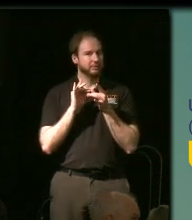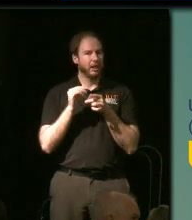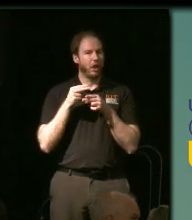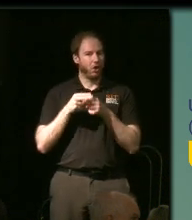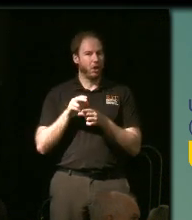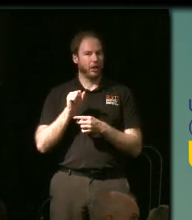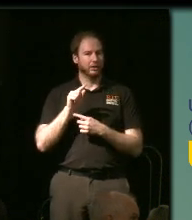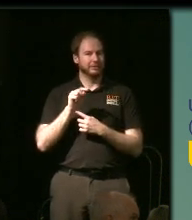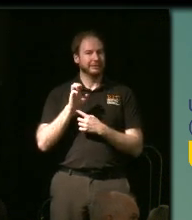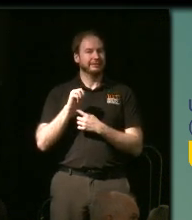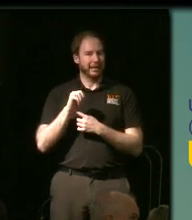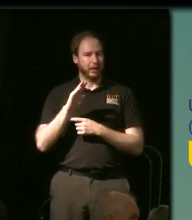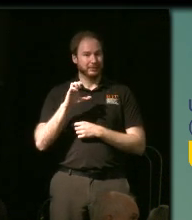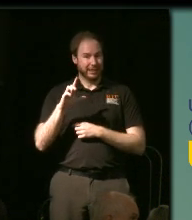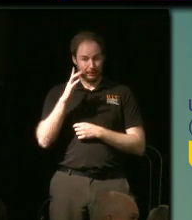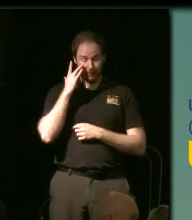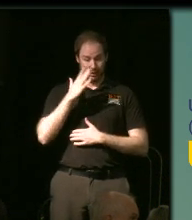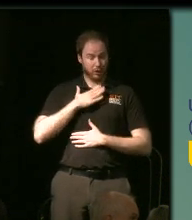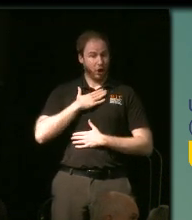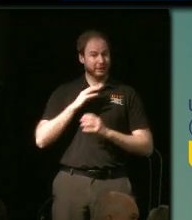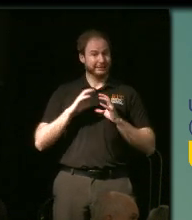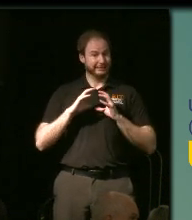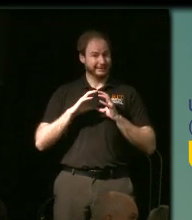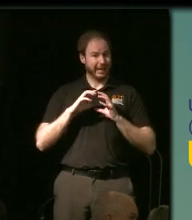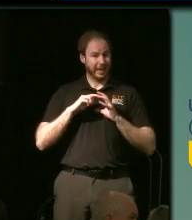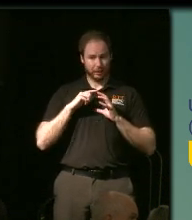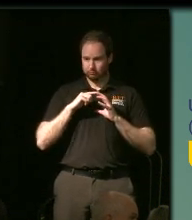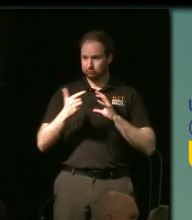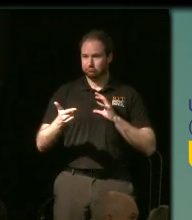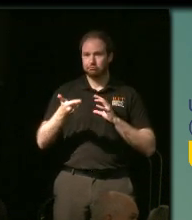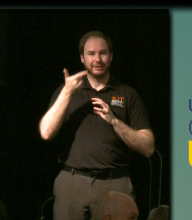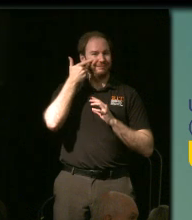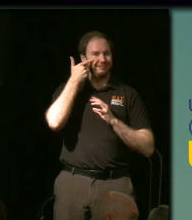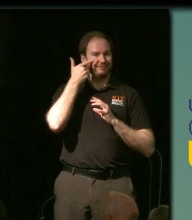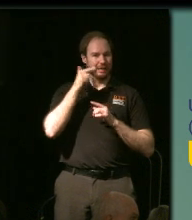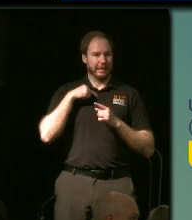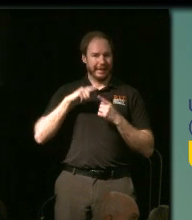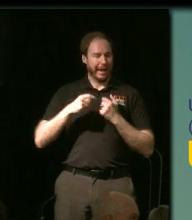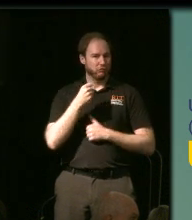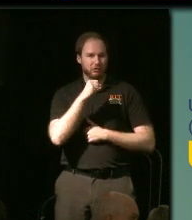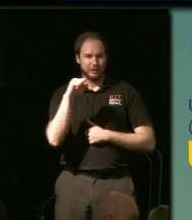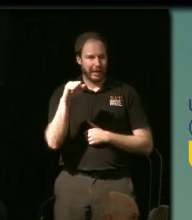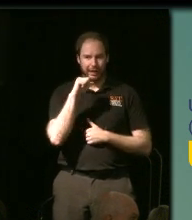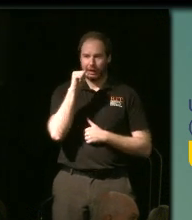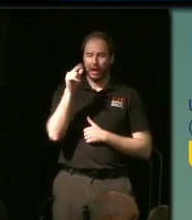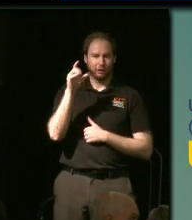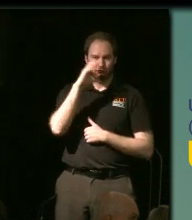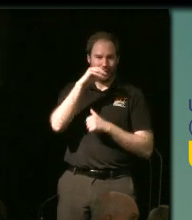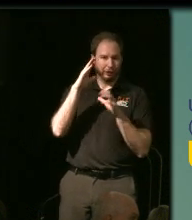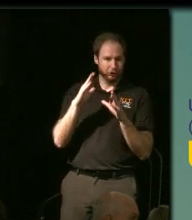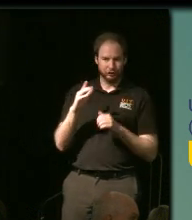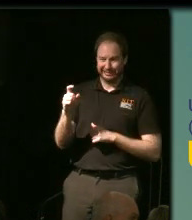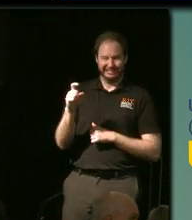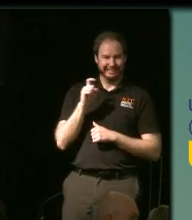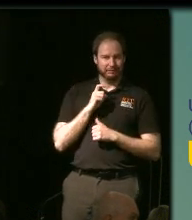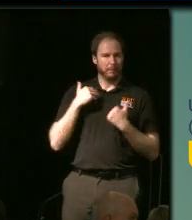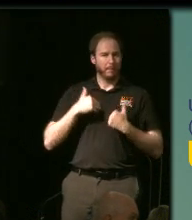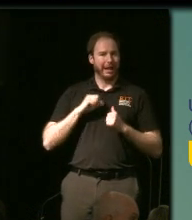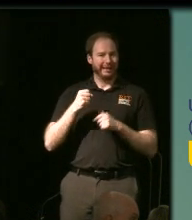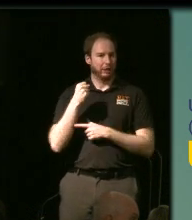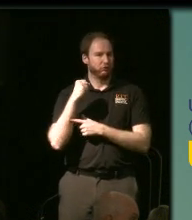stem cell, and since it's your cells, you can't reject your cells as opposed to getting someone else's cells.